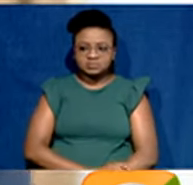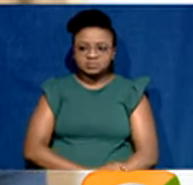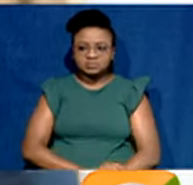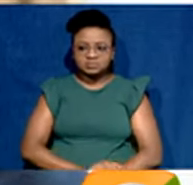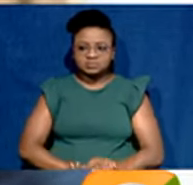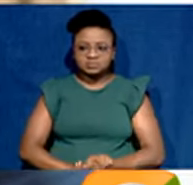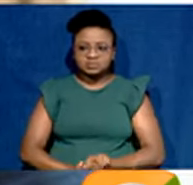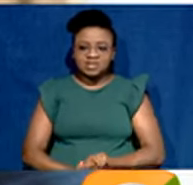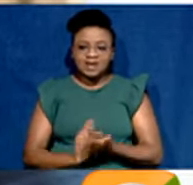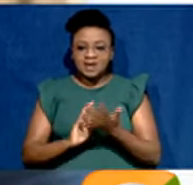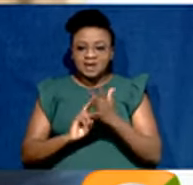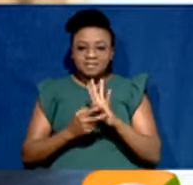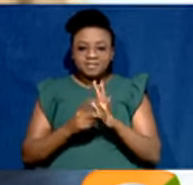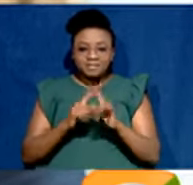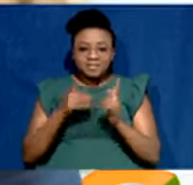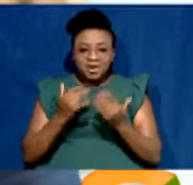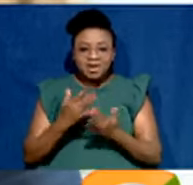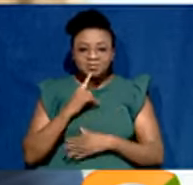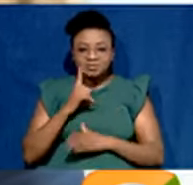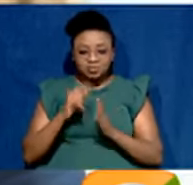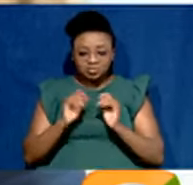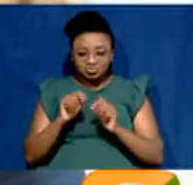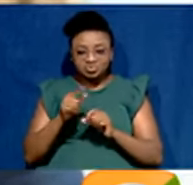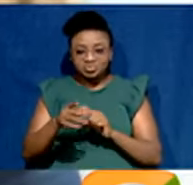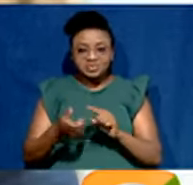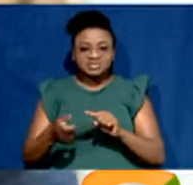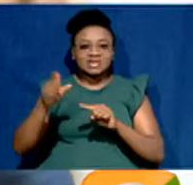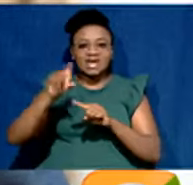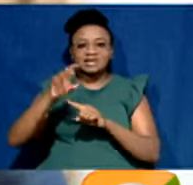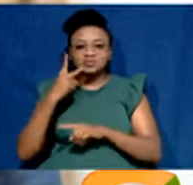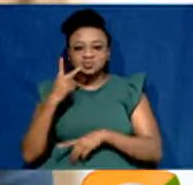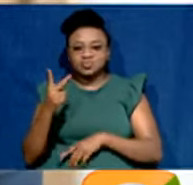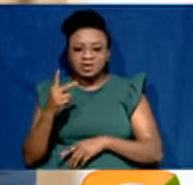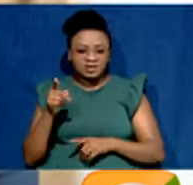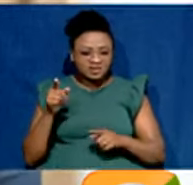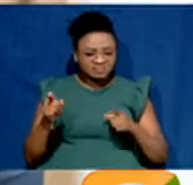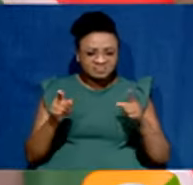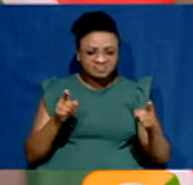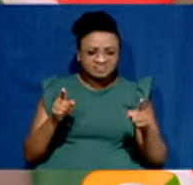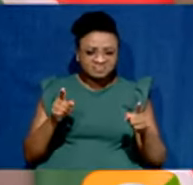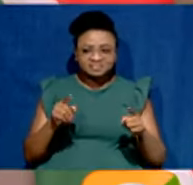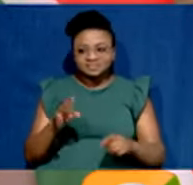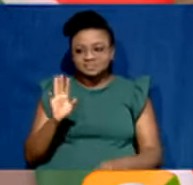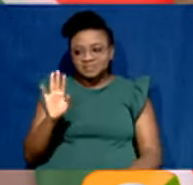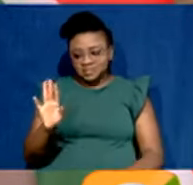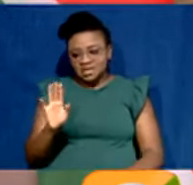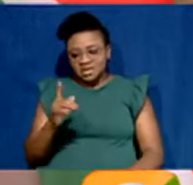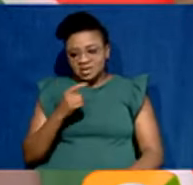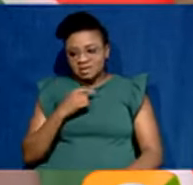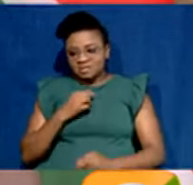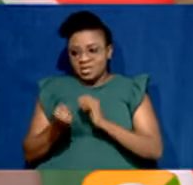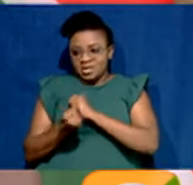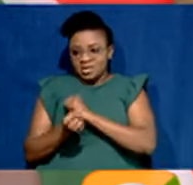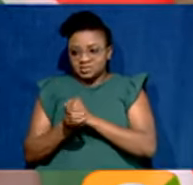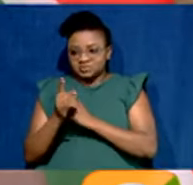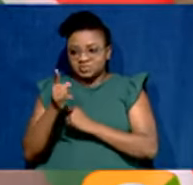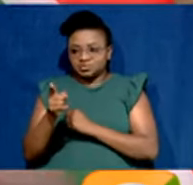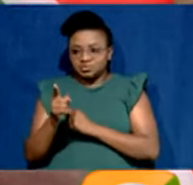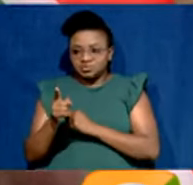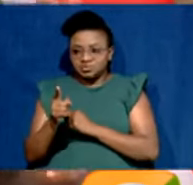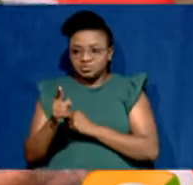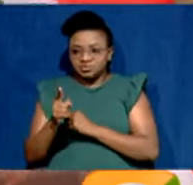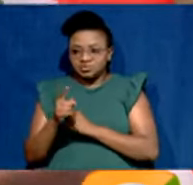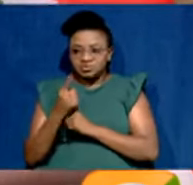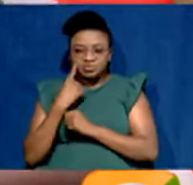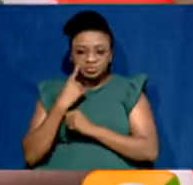and now you're saying it could have gone up to 200. Which figure do we trust? Let me tell you, my friend, we live